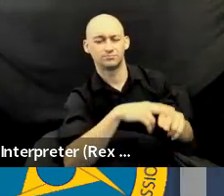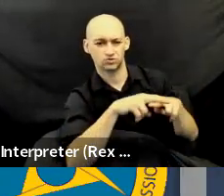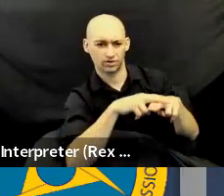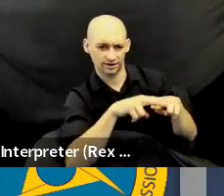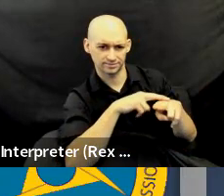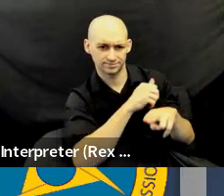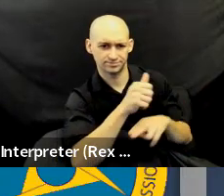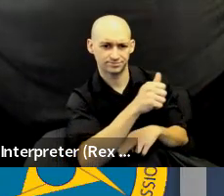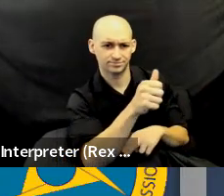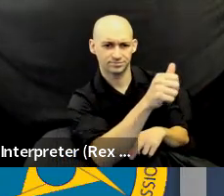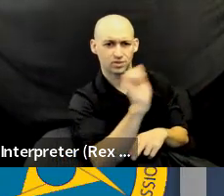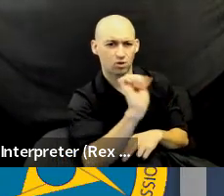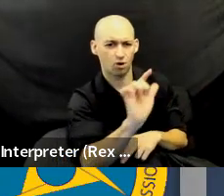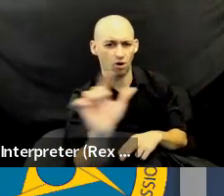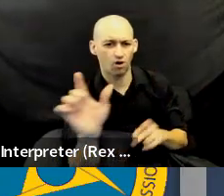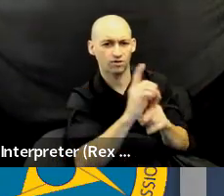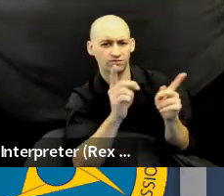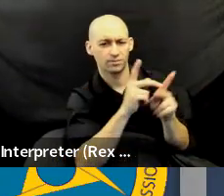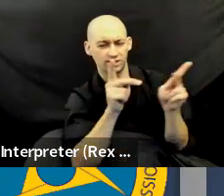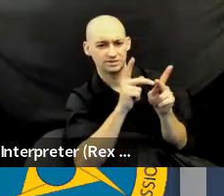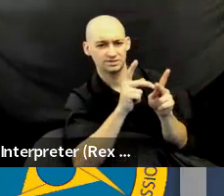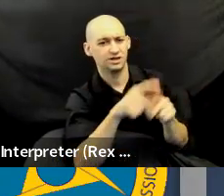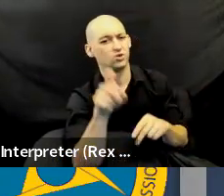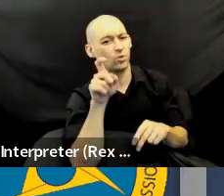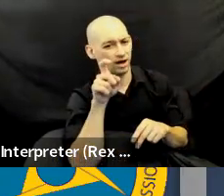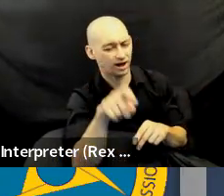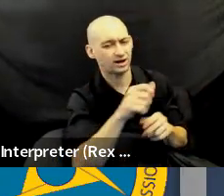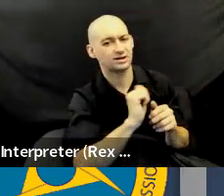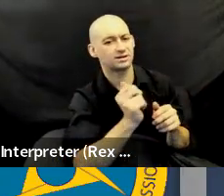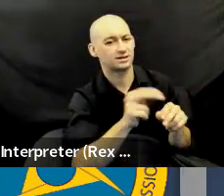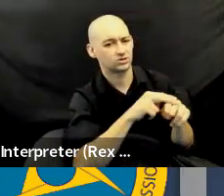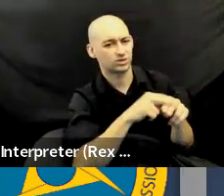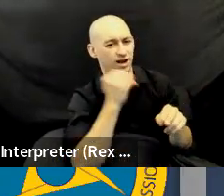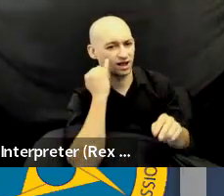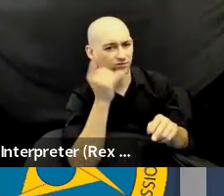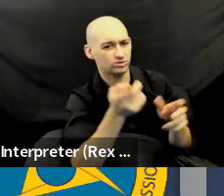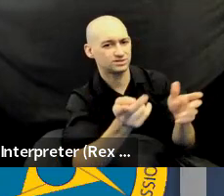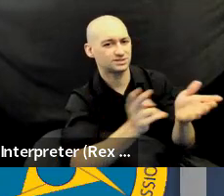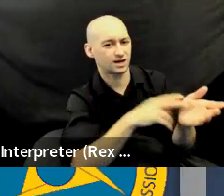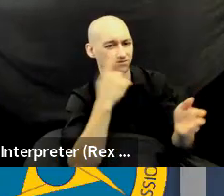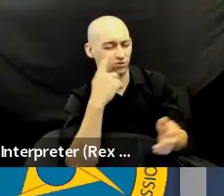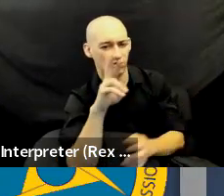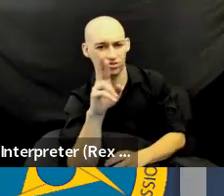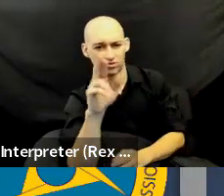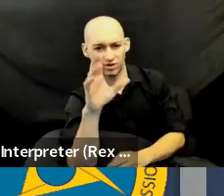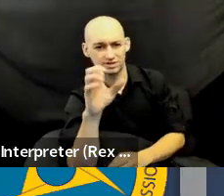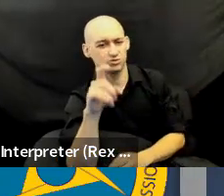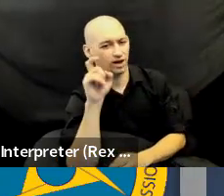of the places, and you had to take the train if you were signing up for the race. You had to take the